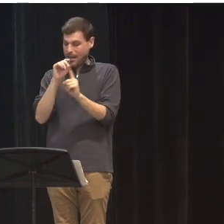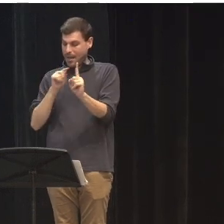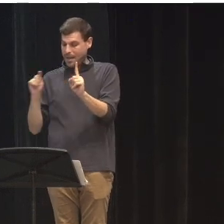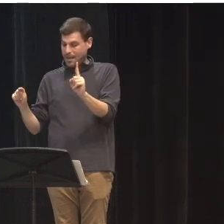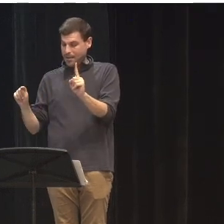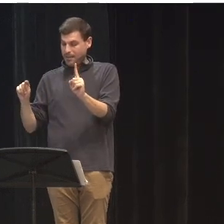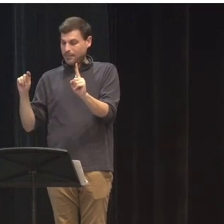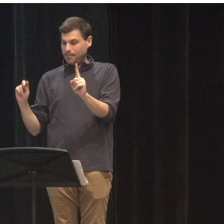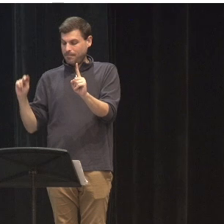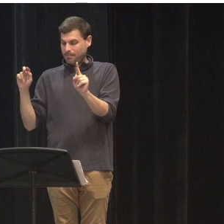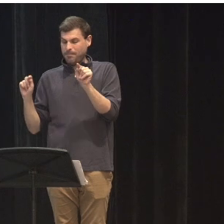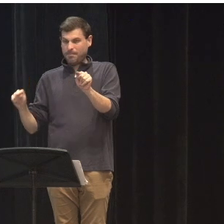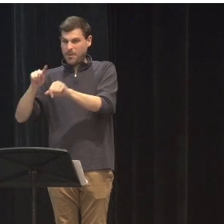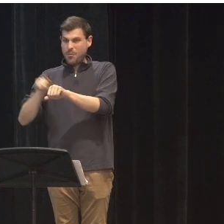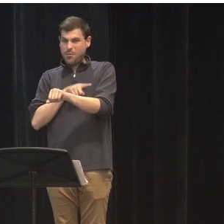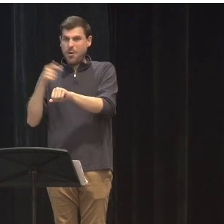please.